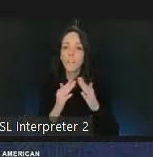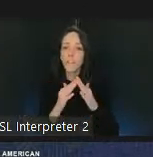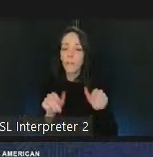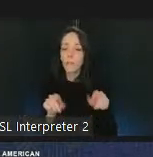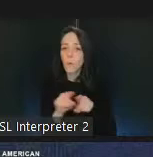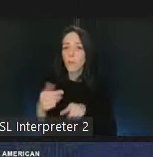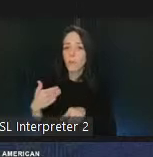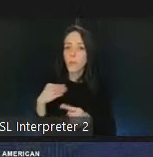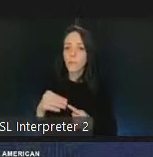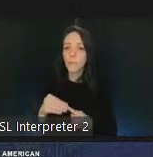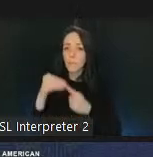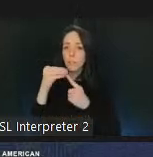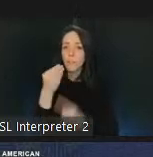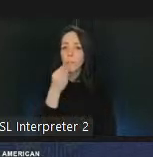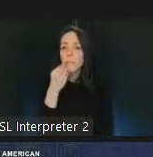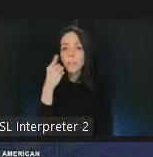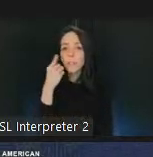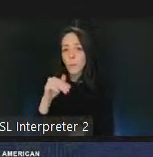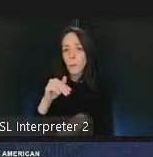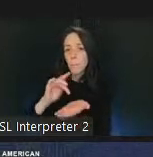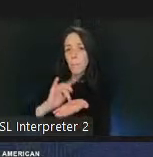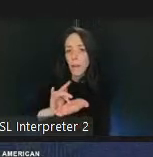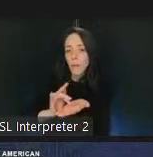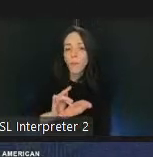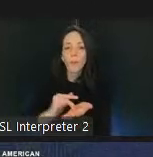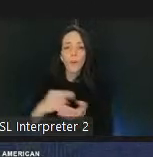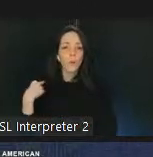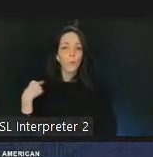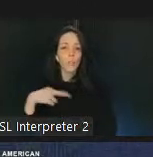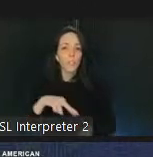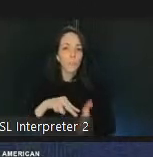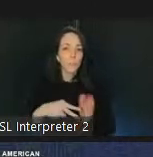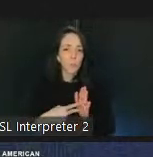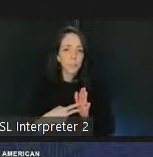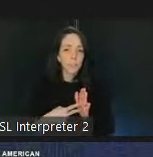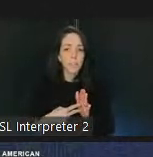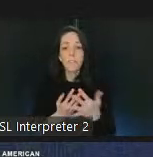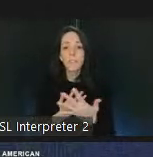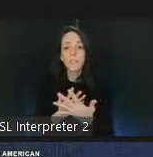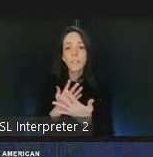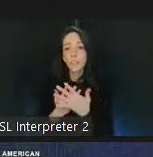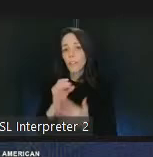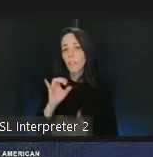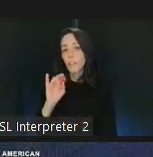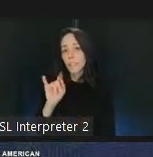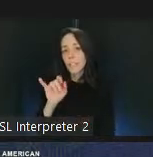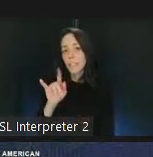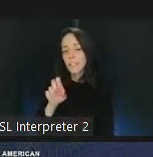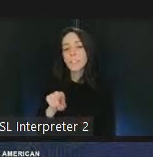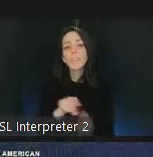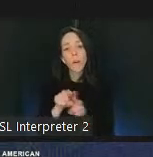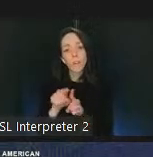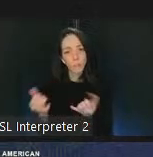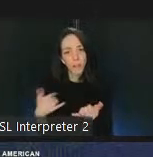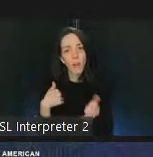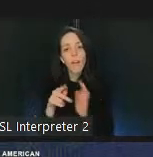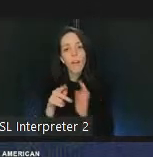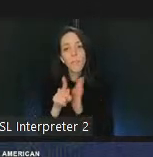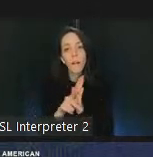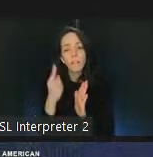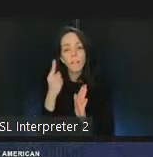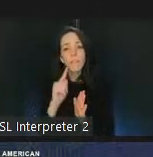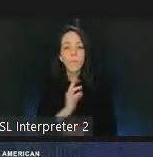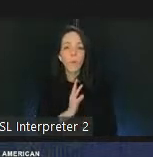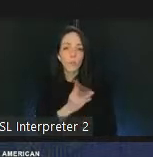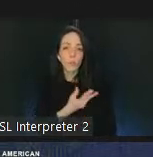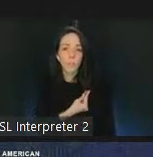special meals for medical and religious purposes. Jail intake also has protocols for transgender and non-binary